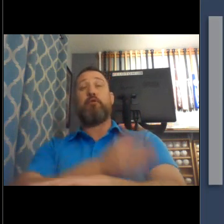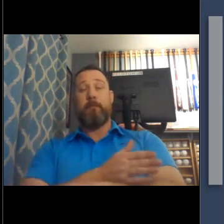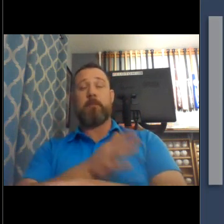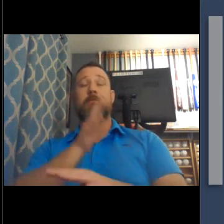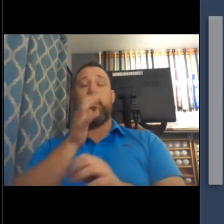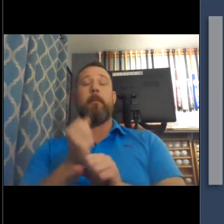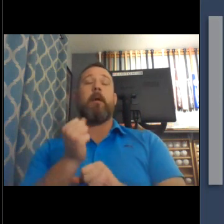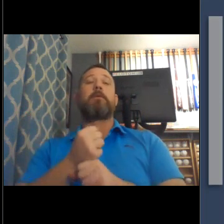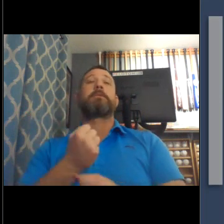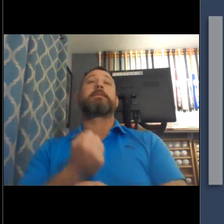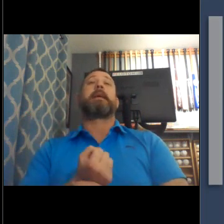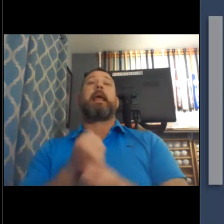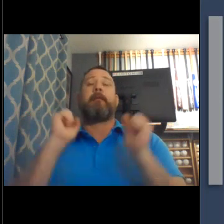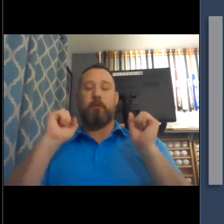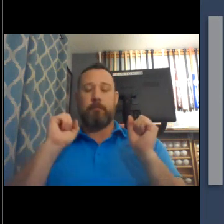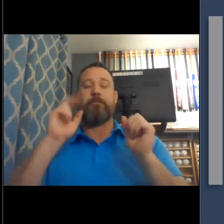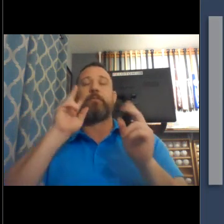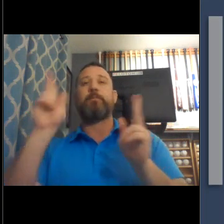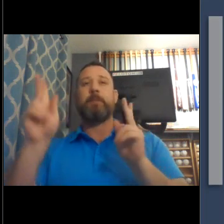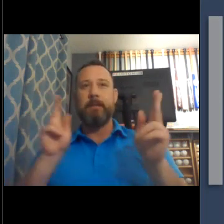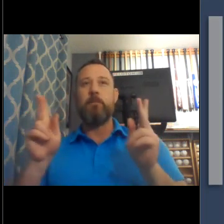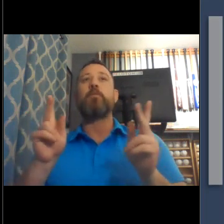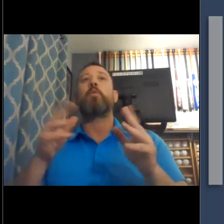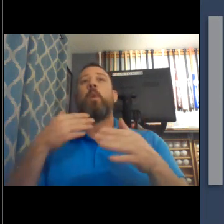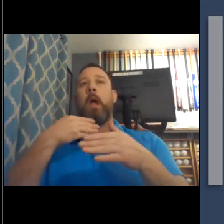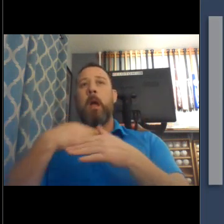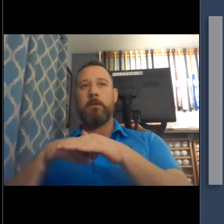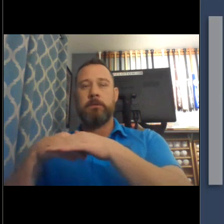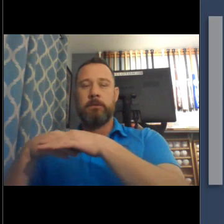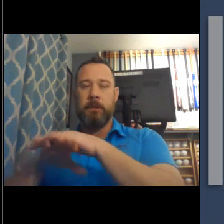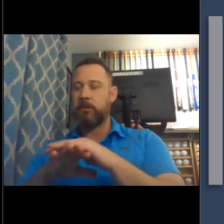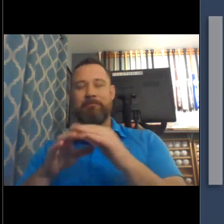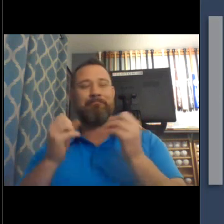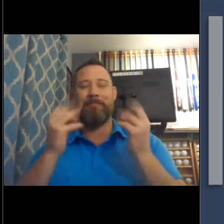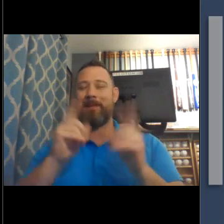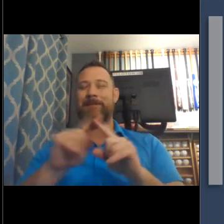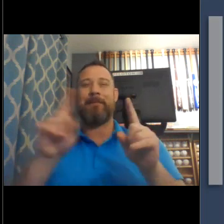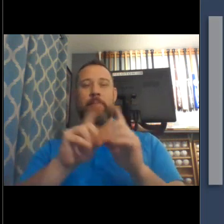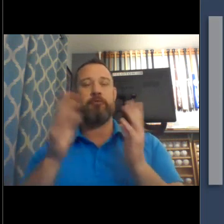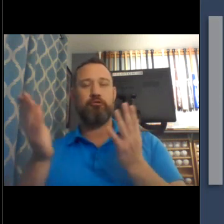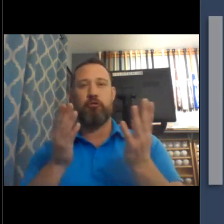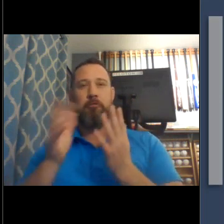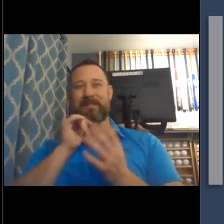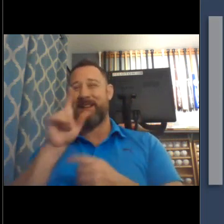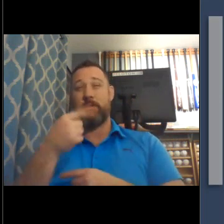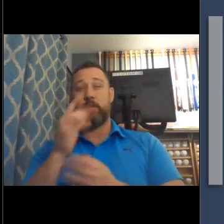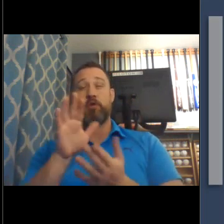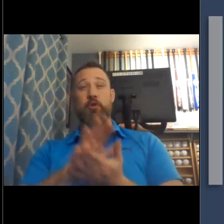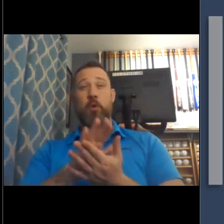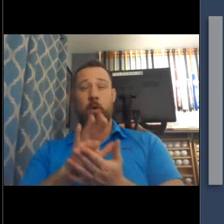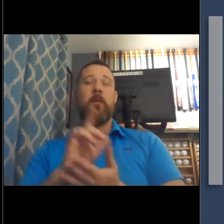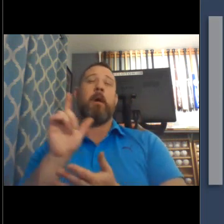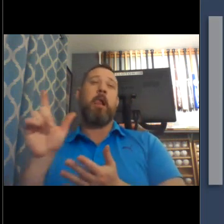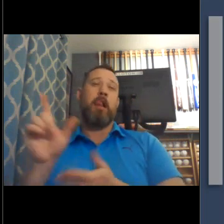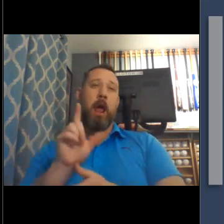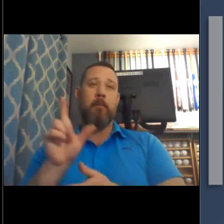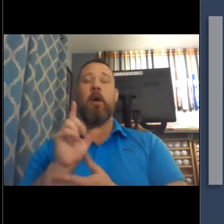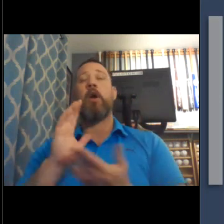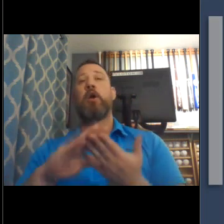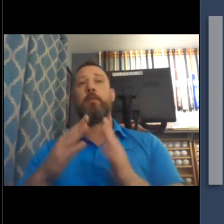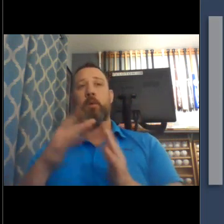much safer for people to be able to access all kinds of services, not just the school, but libraries and community centers.